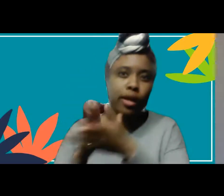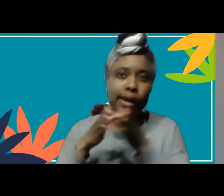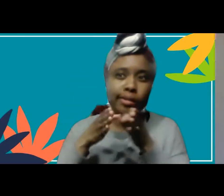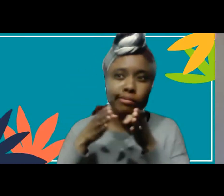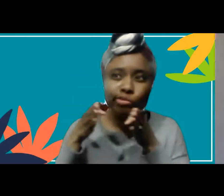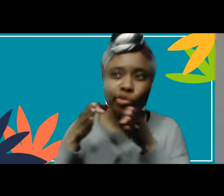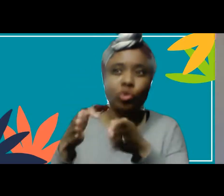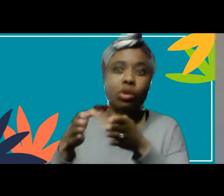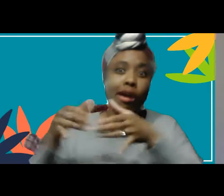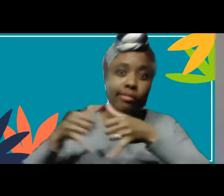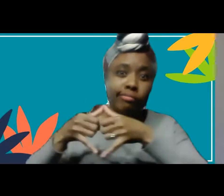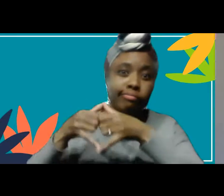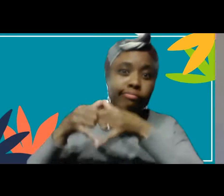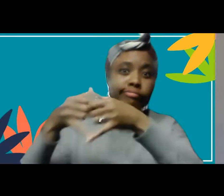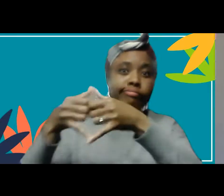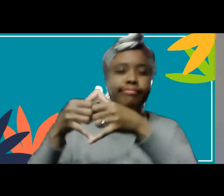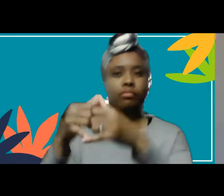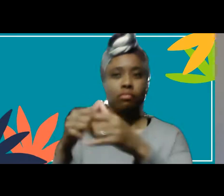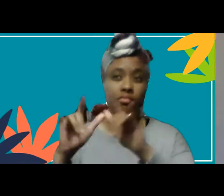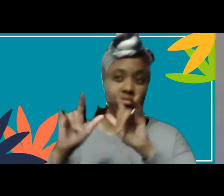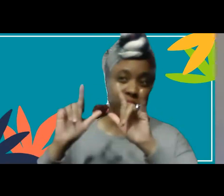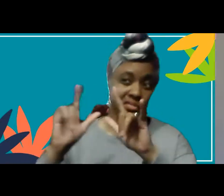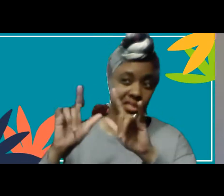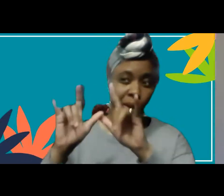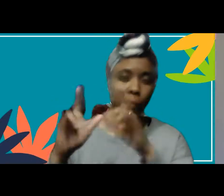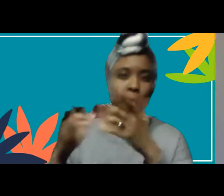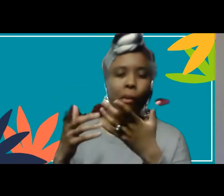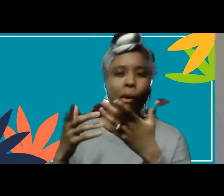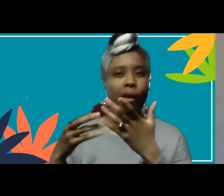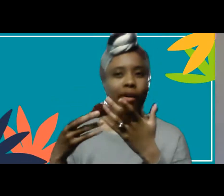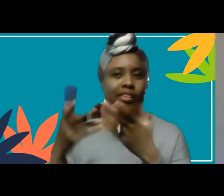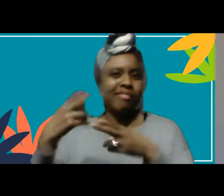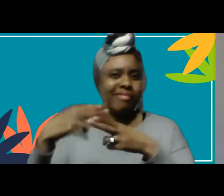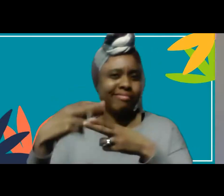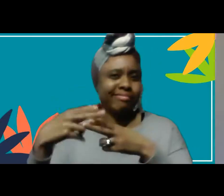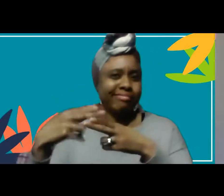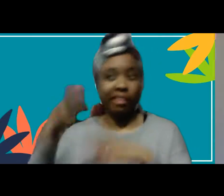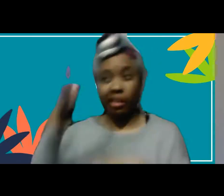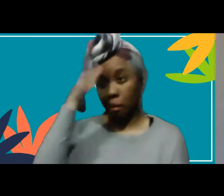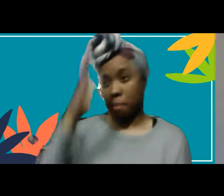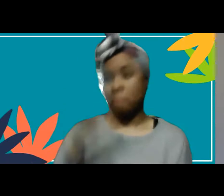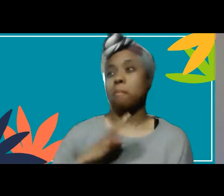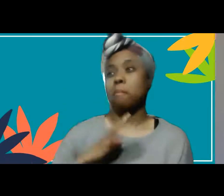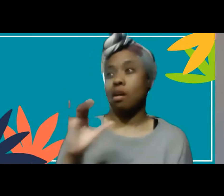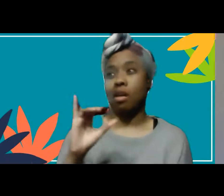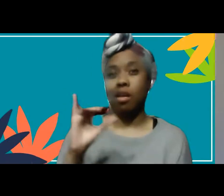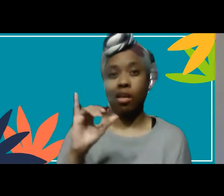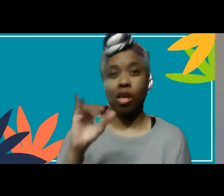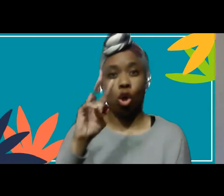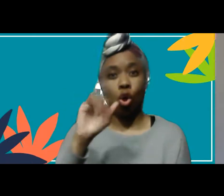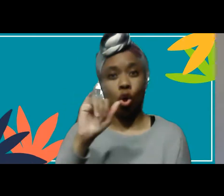awards, our airport are named after men like William